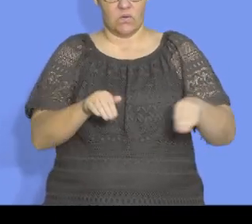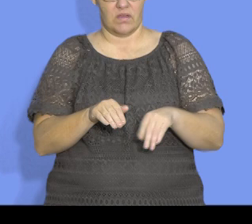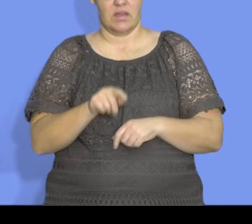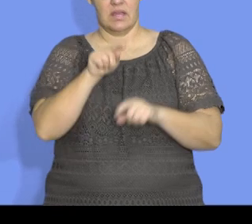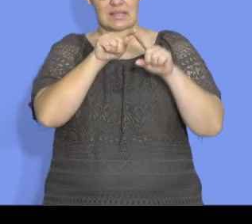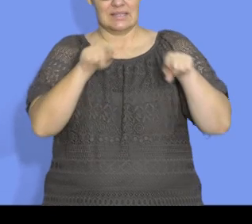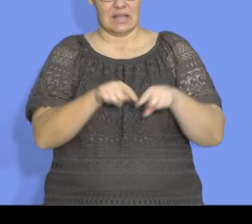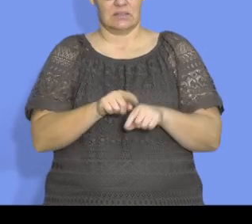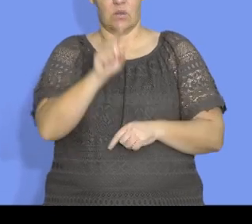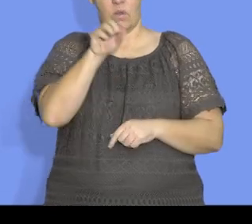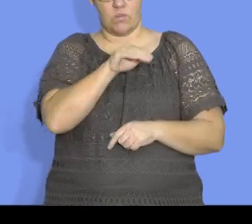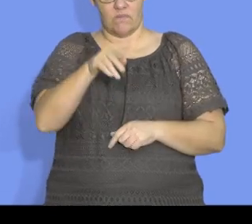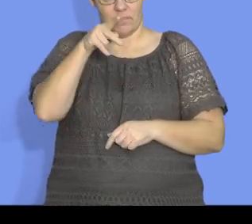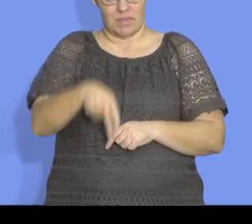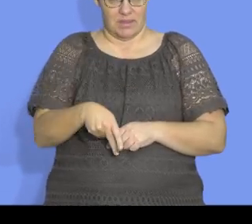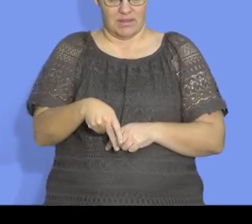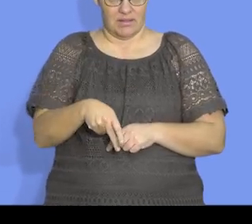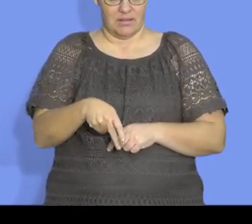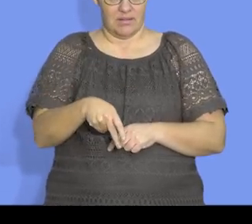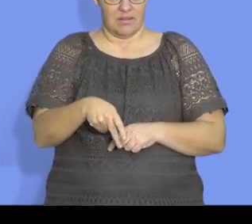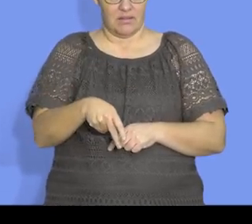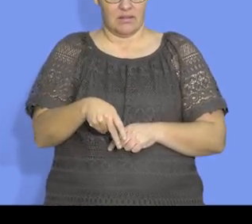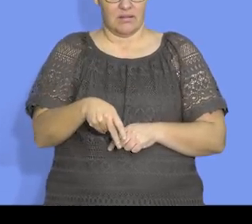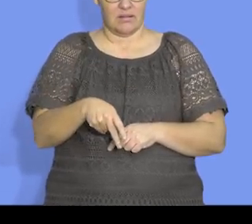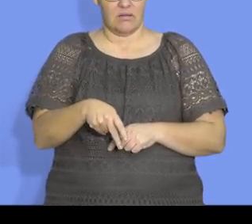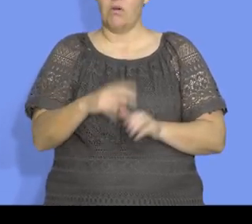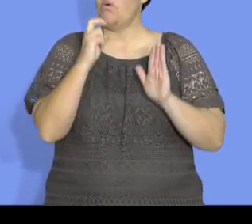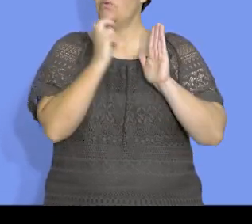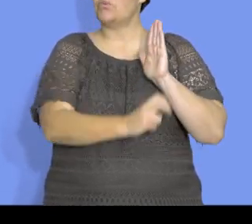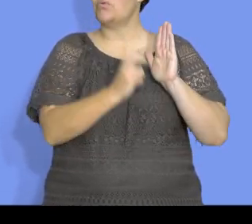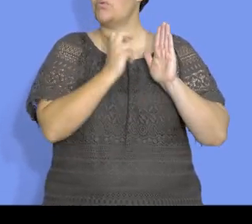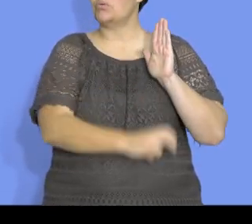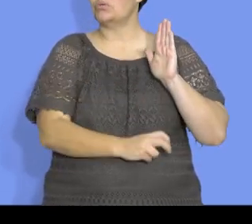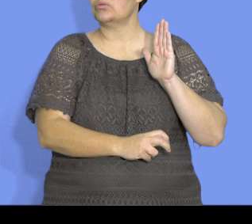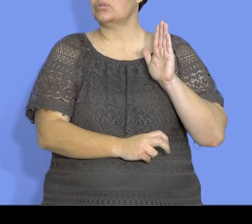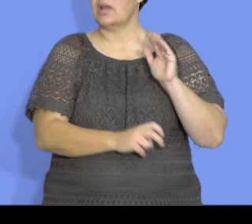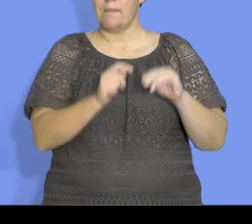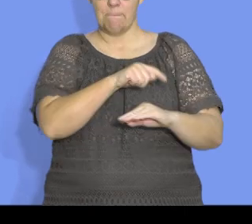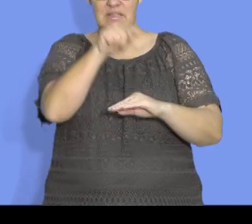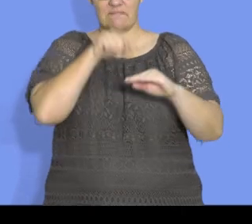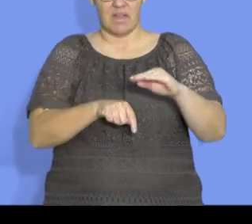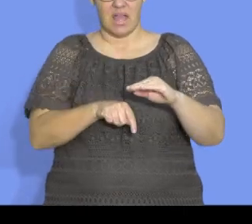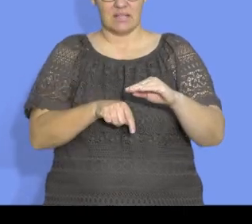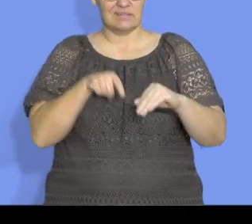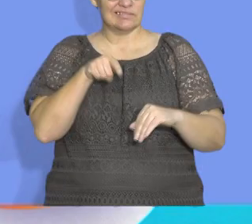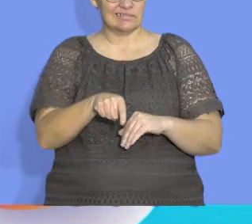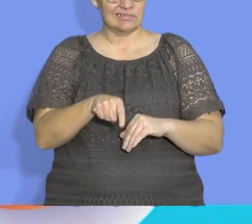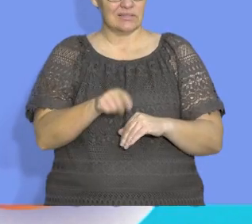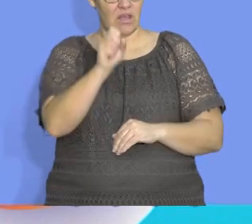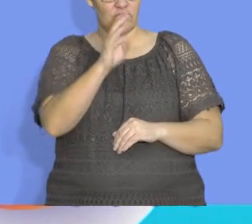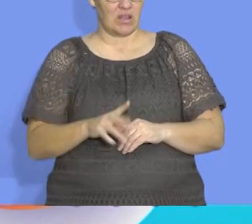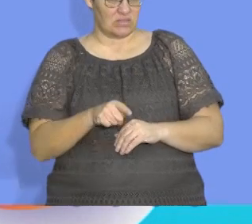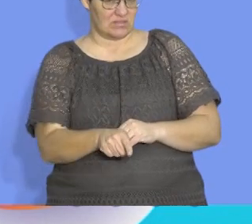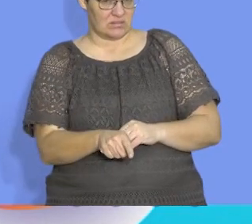delta 1 over P. Now, what's the rule when you divide by a fraction?